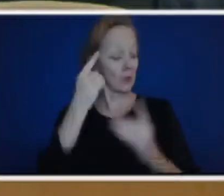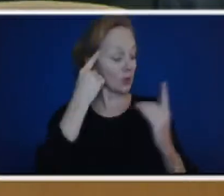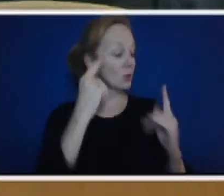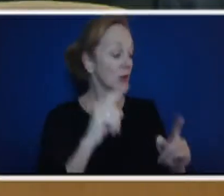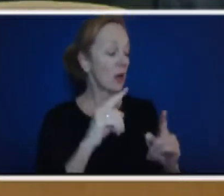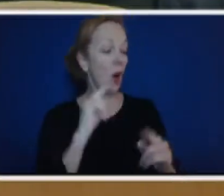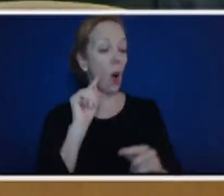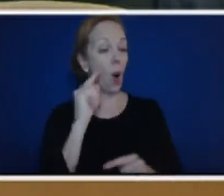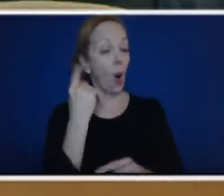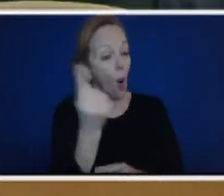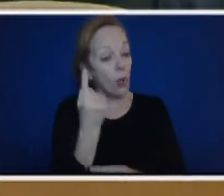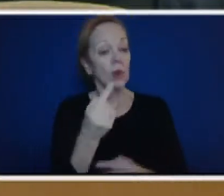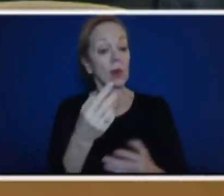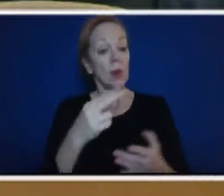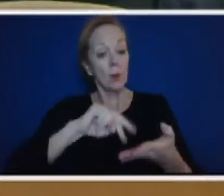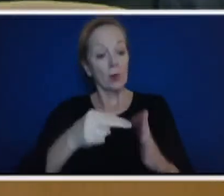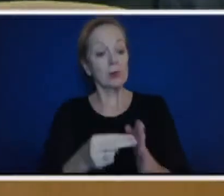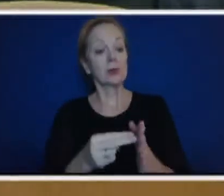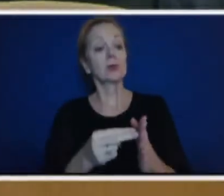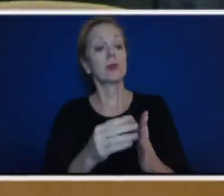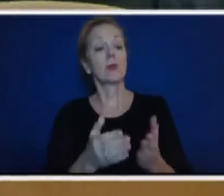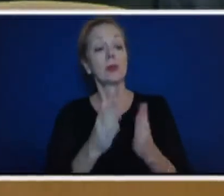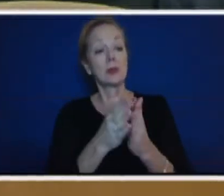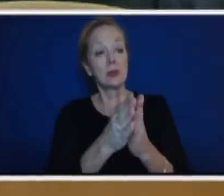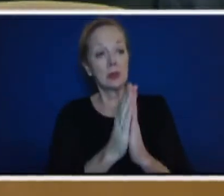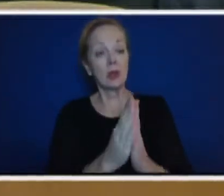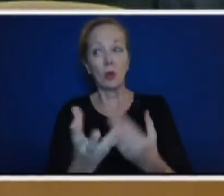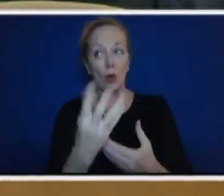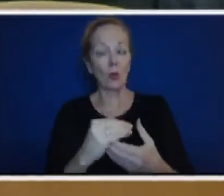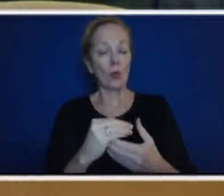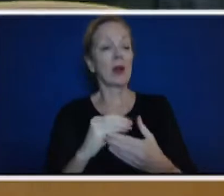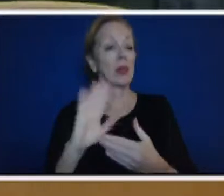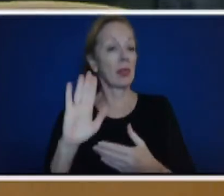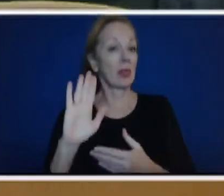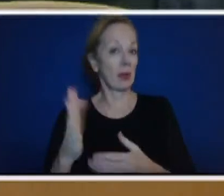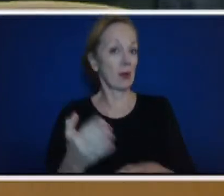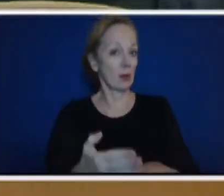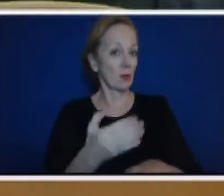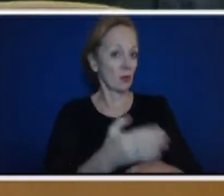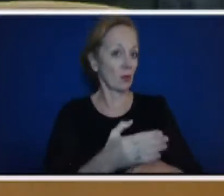to incorporate the improvements that they've requested.